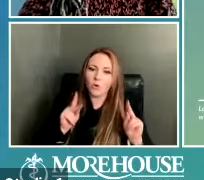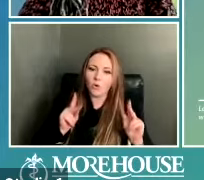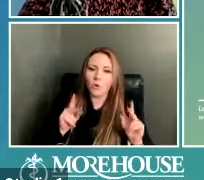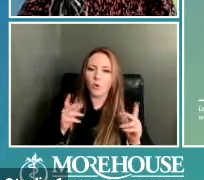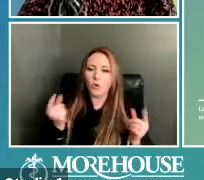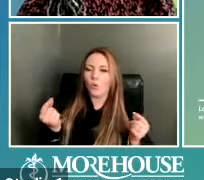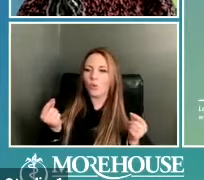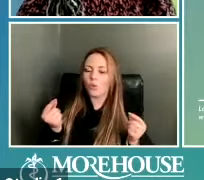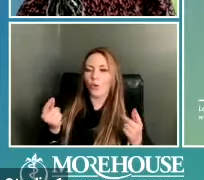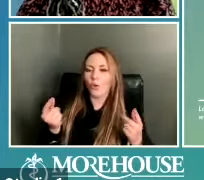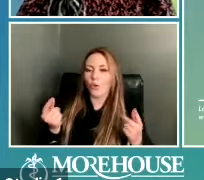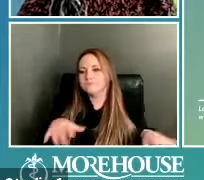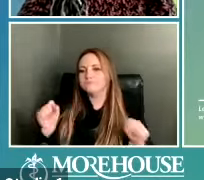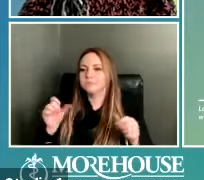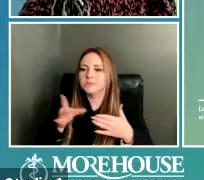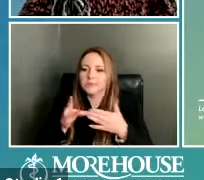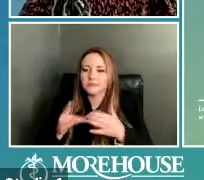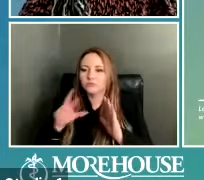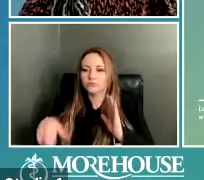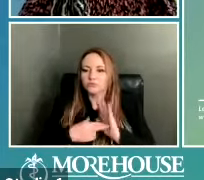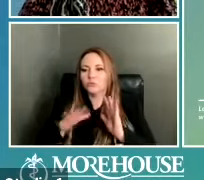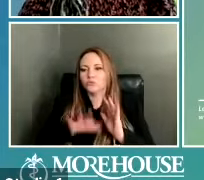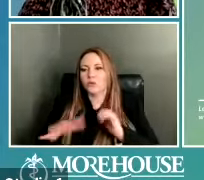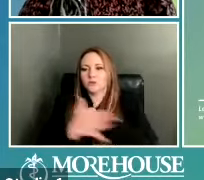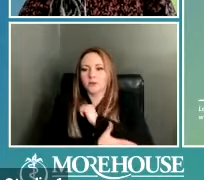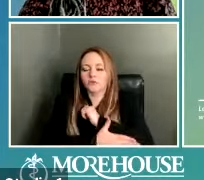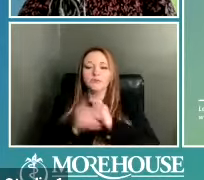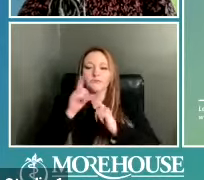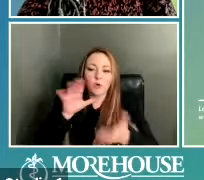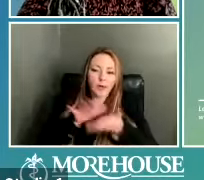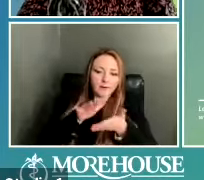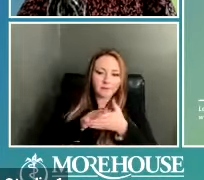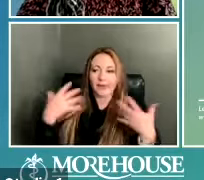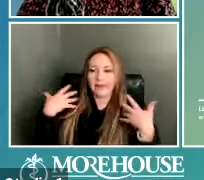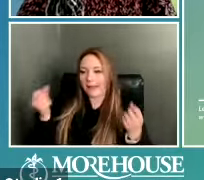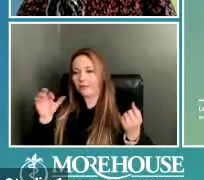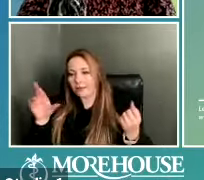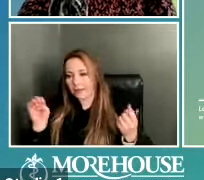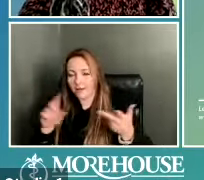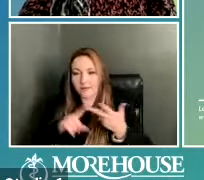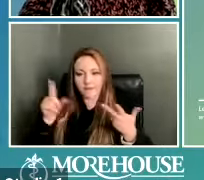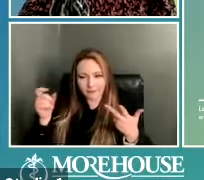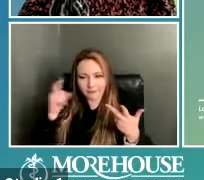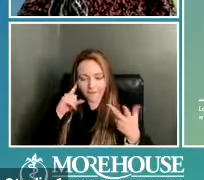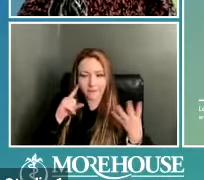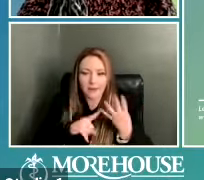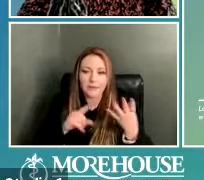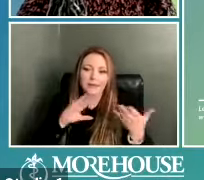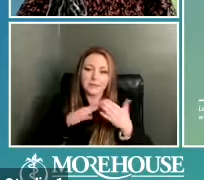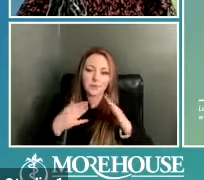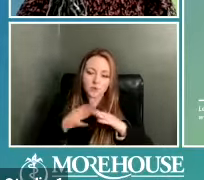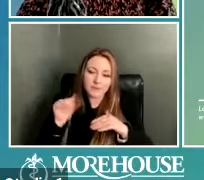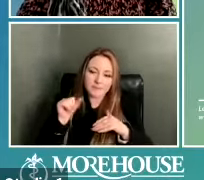take leadership roles across the country in academia, healthcare, government, community-based organizations